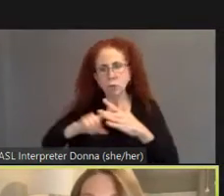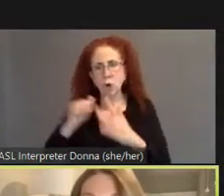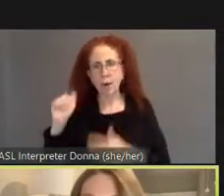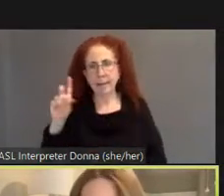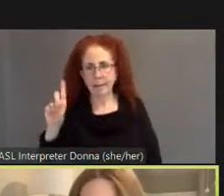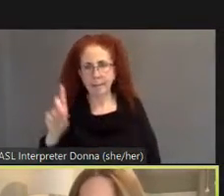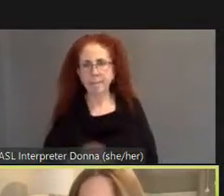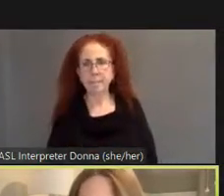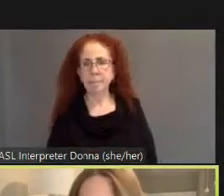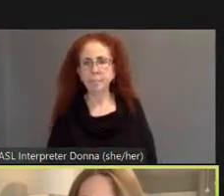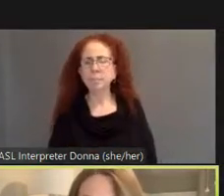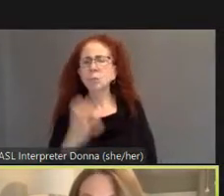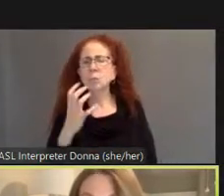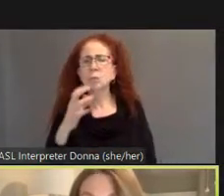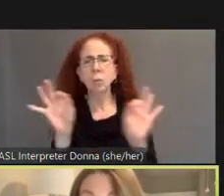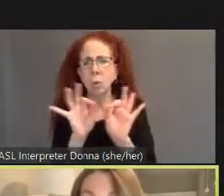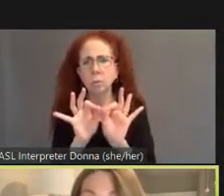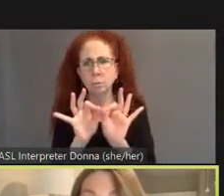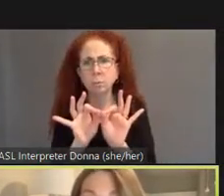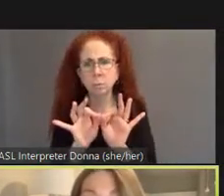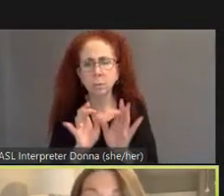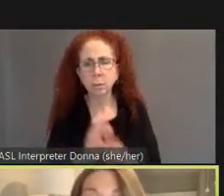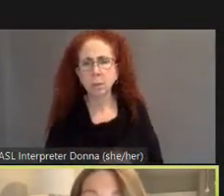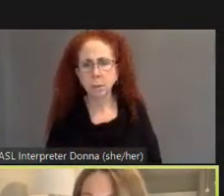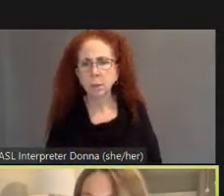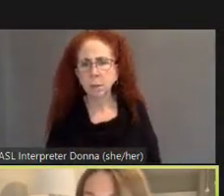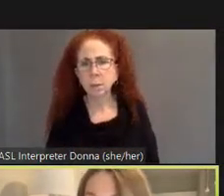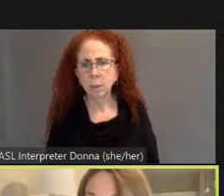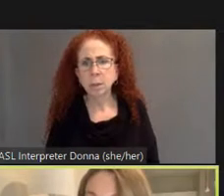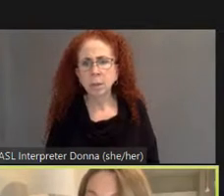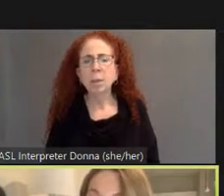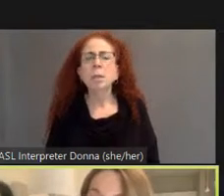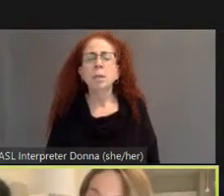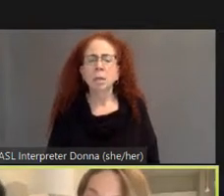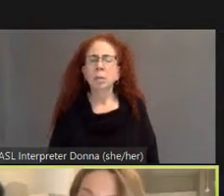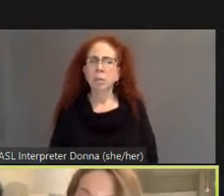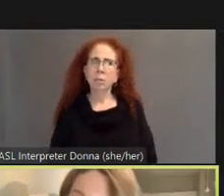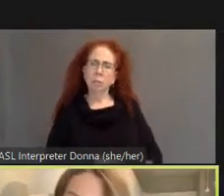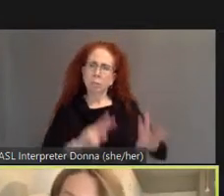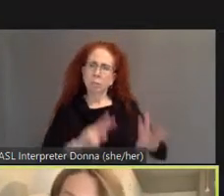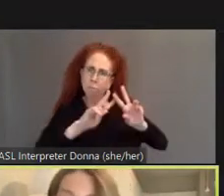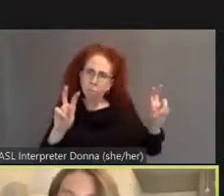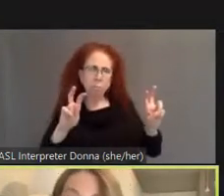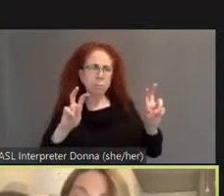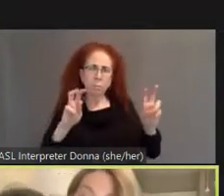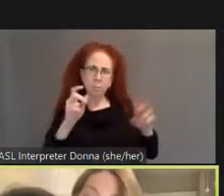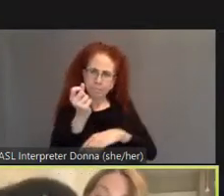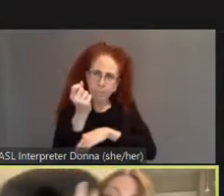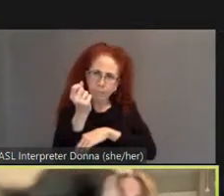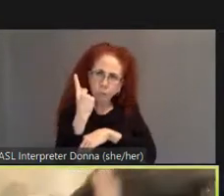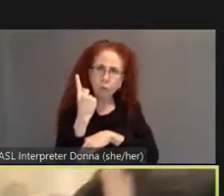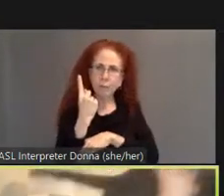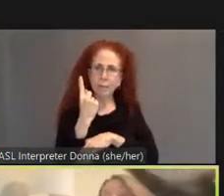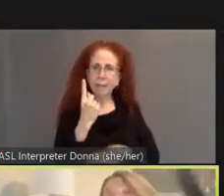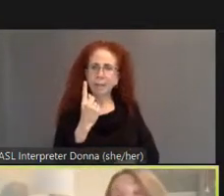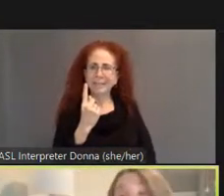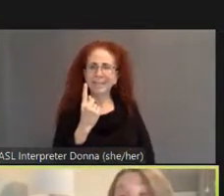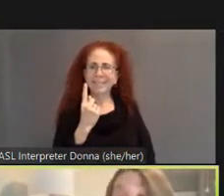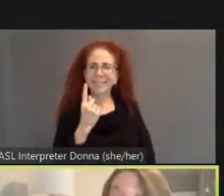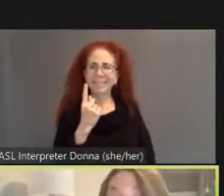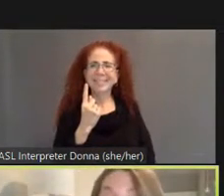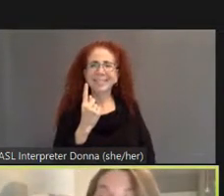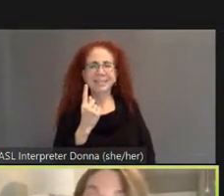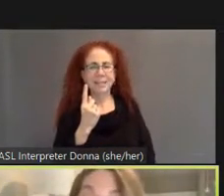It's so important, I think, to understand what the medium is